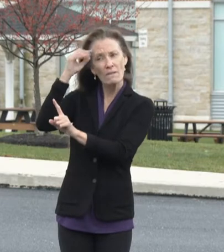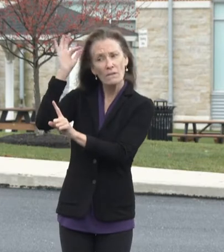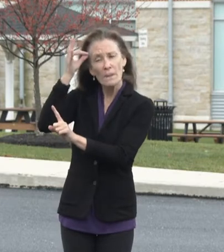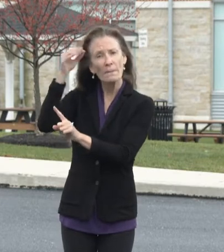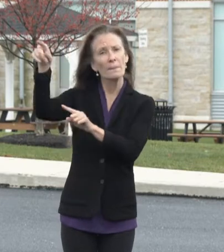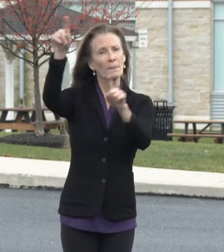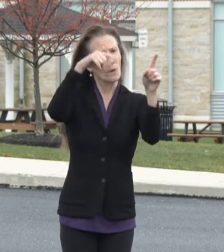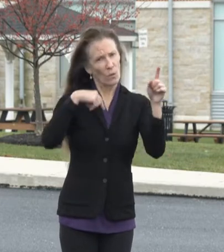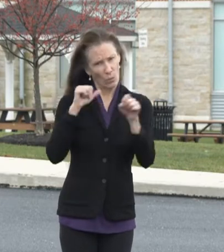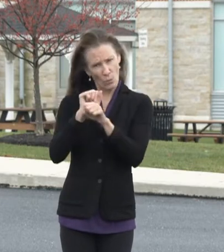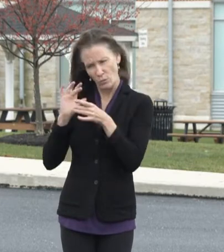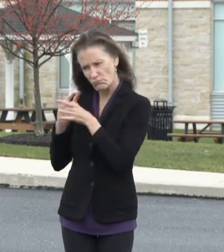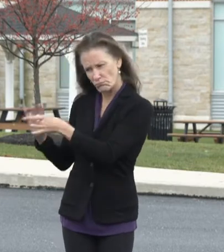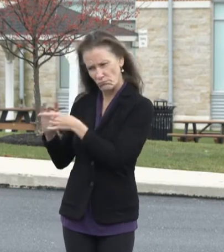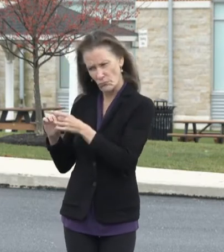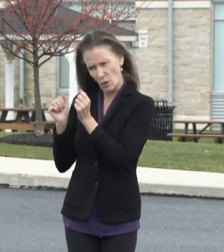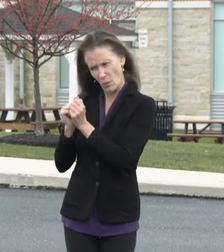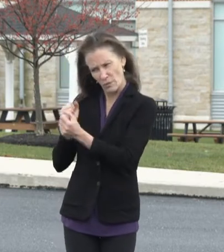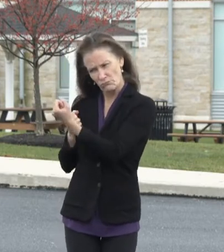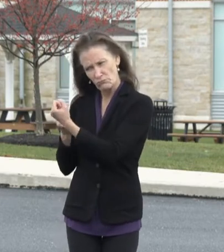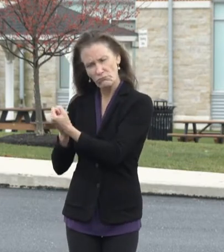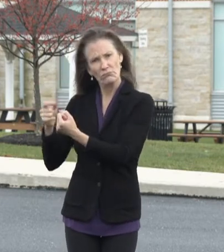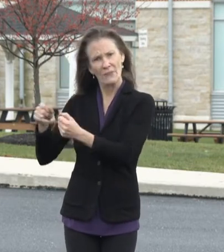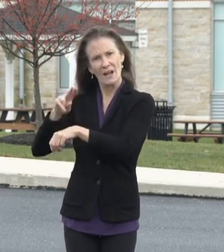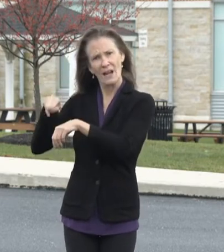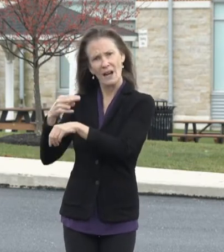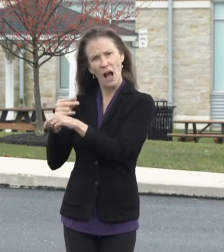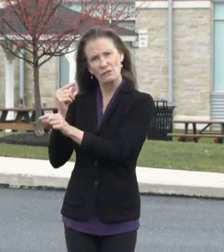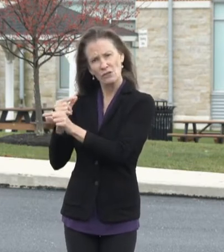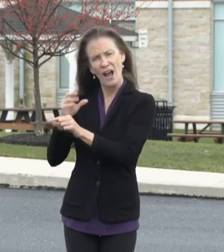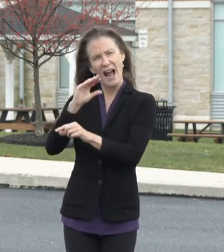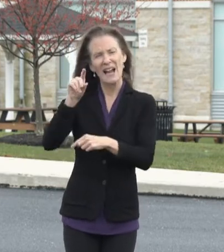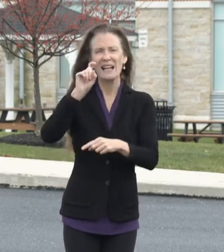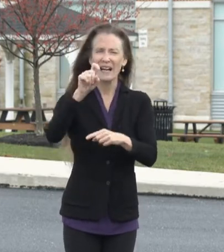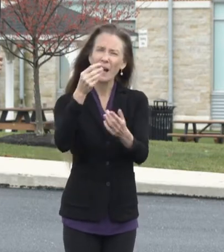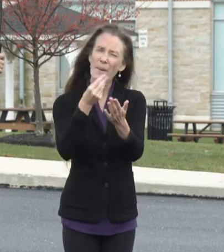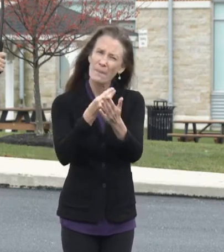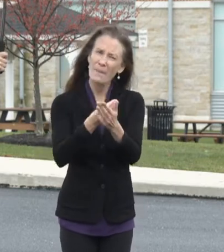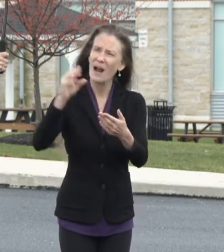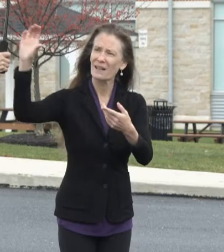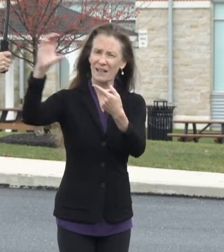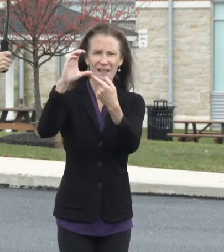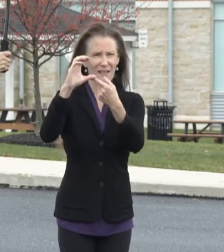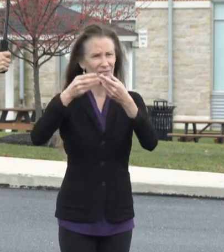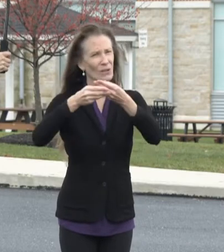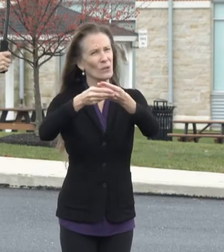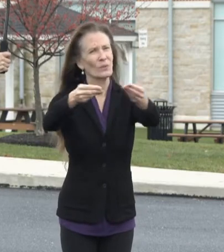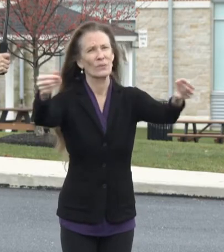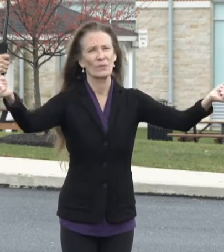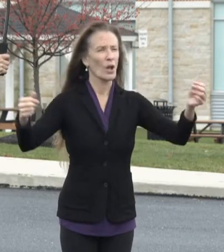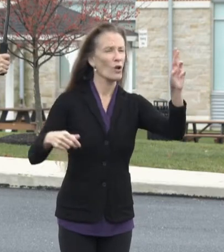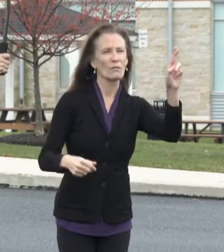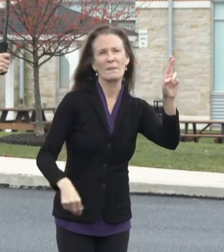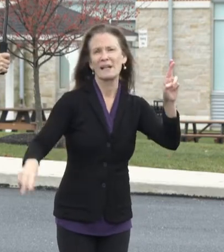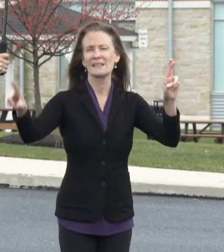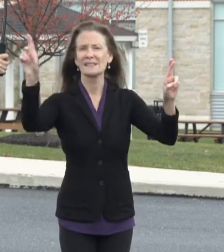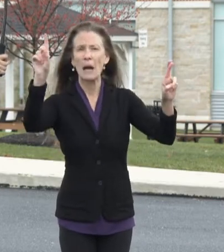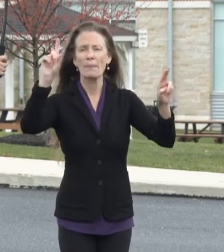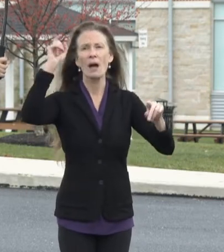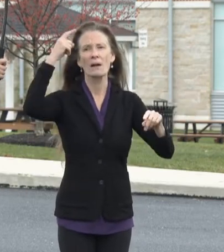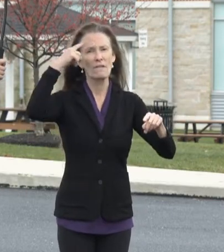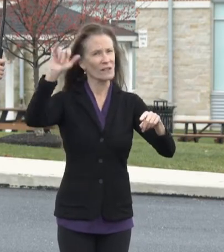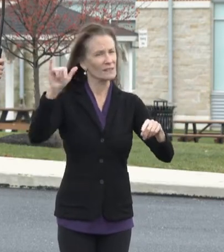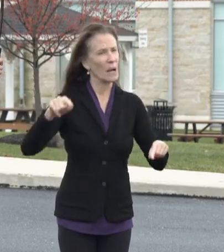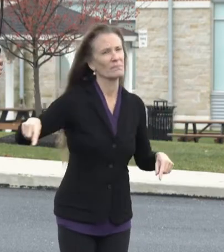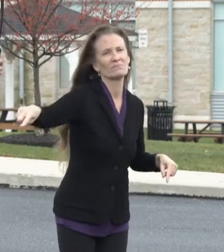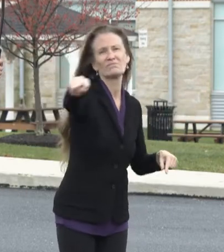full support behind their dedication to serving our country. Republican and Democratic governors alike have asked for the